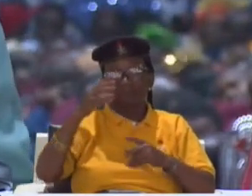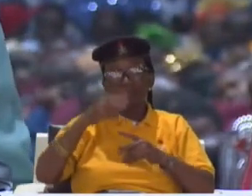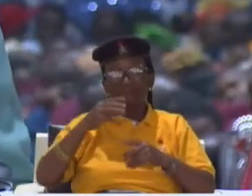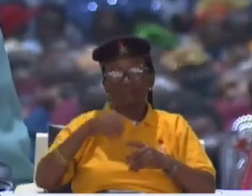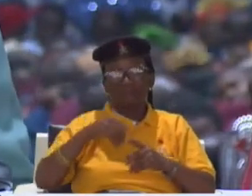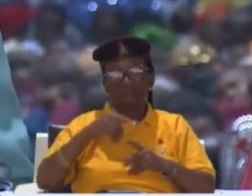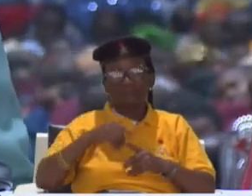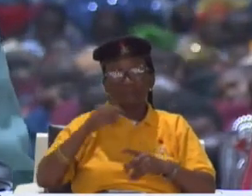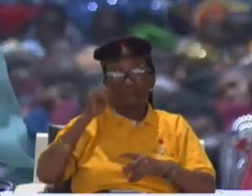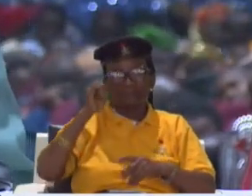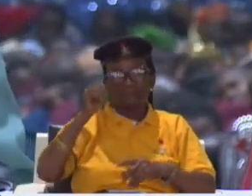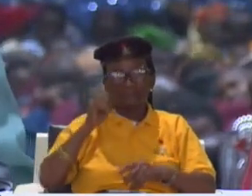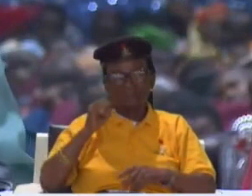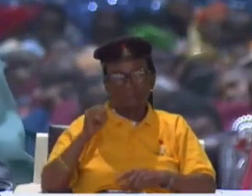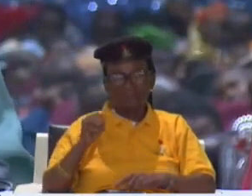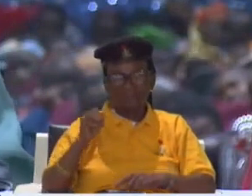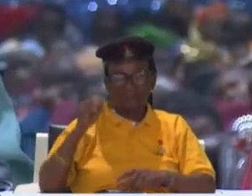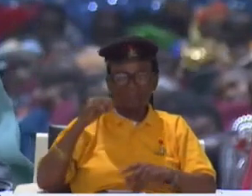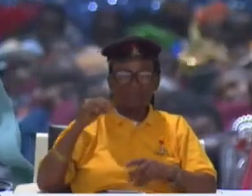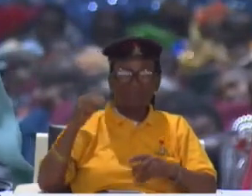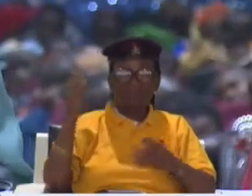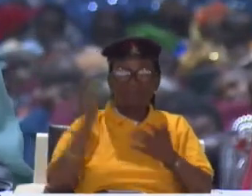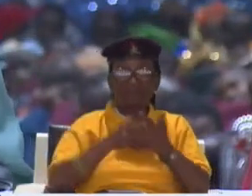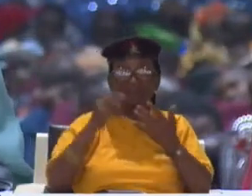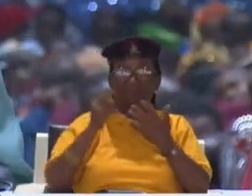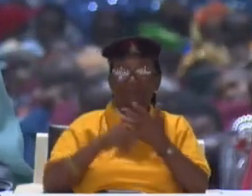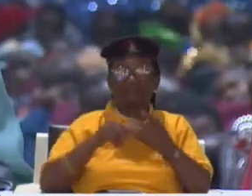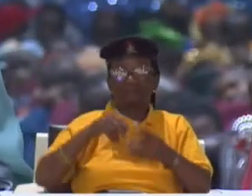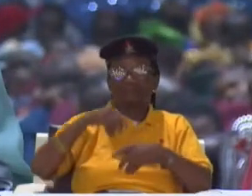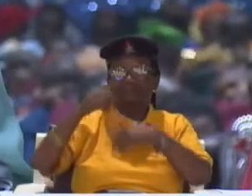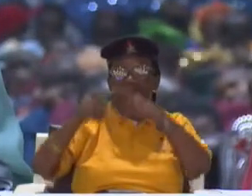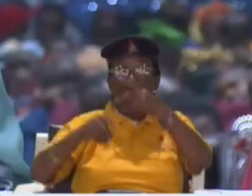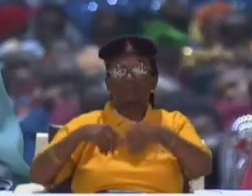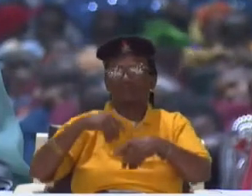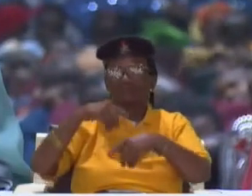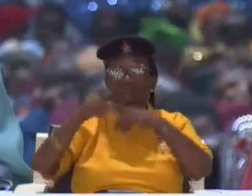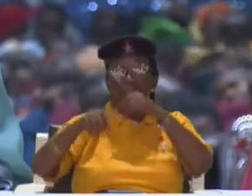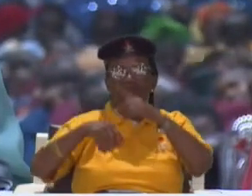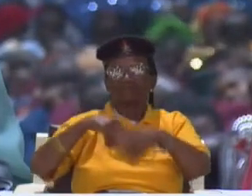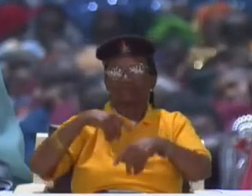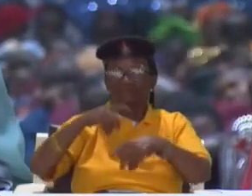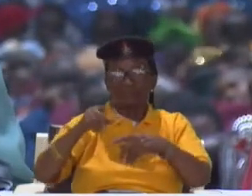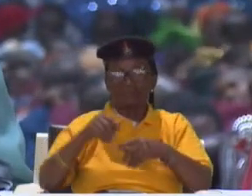he says, darkness go, he's